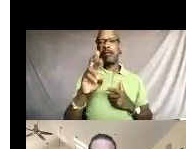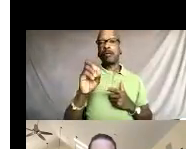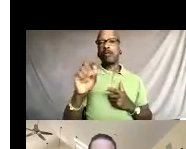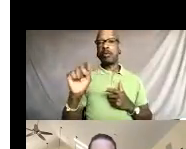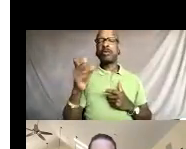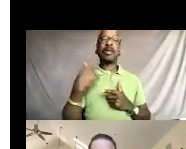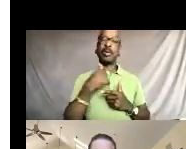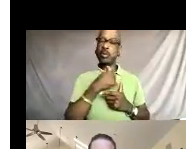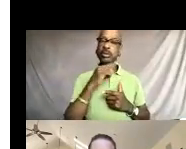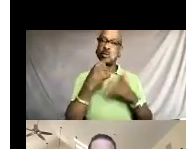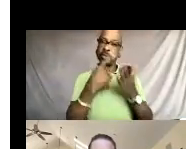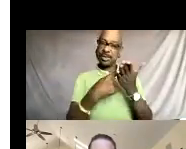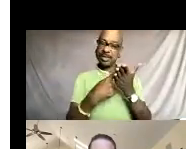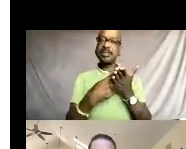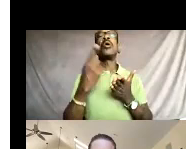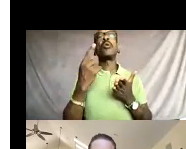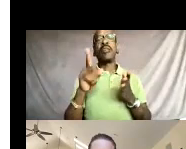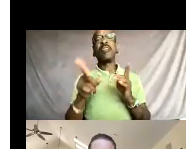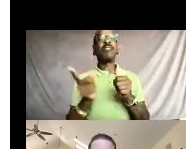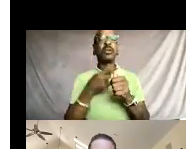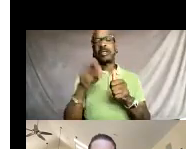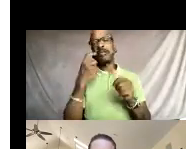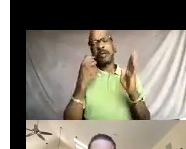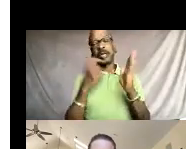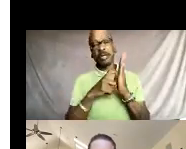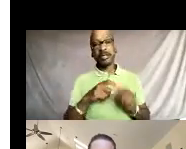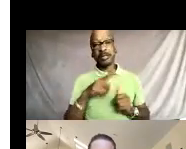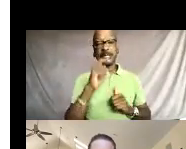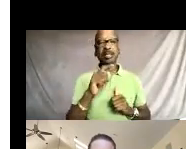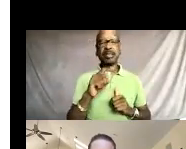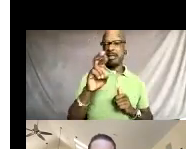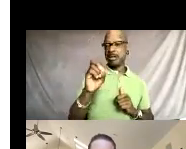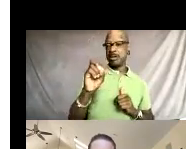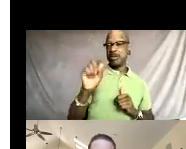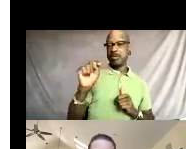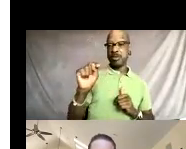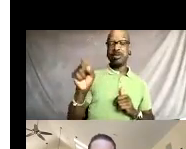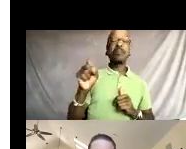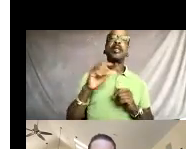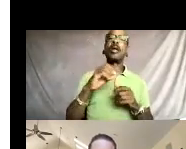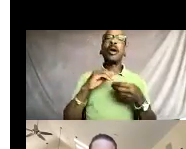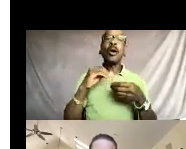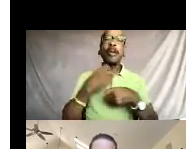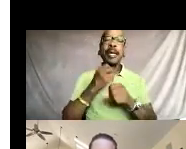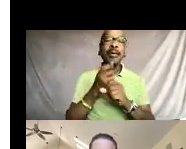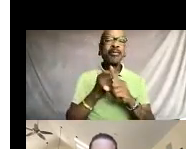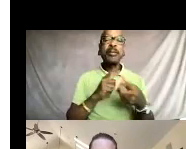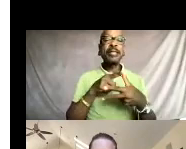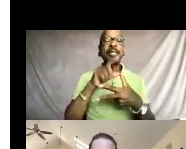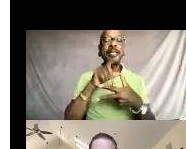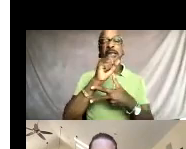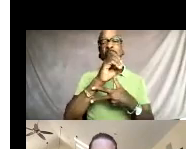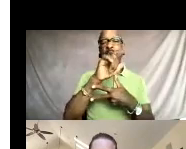ones that we have to reckon with. After all, roots are made up of the soil, the air, and the water around them. It's almost like roots aren't a thing,